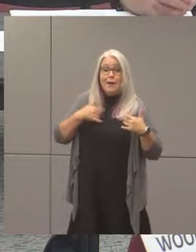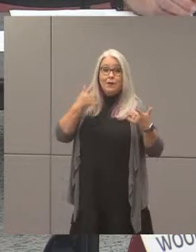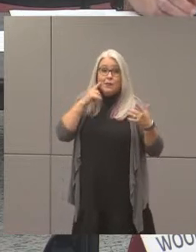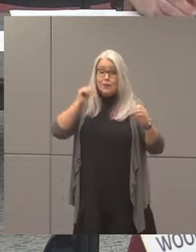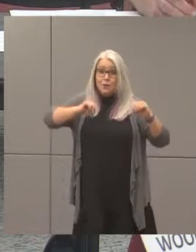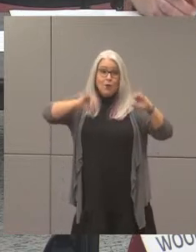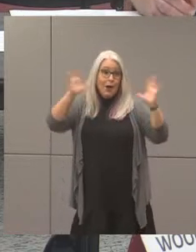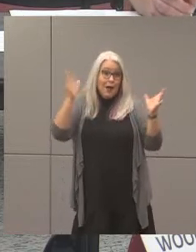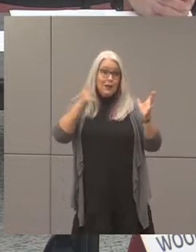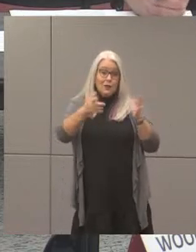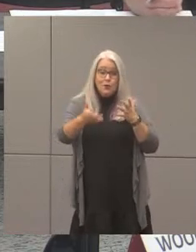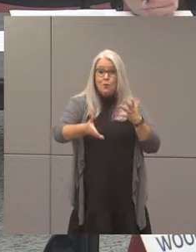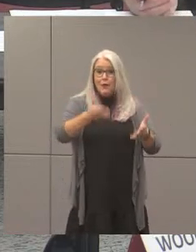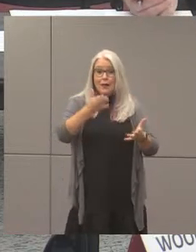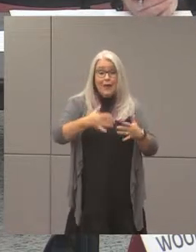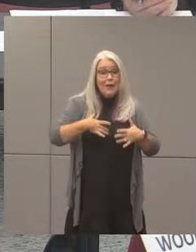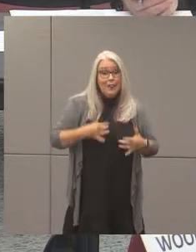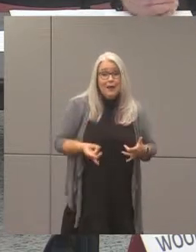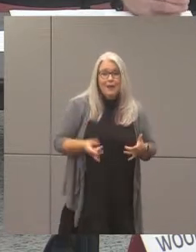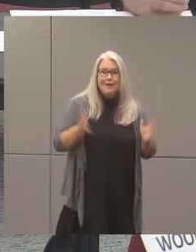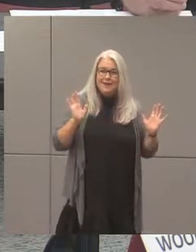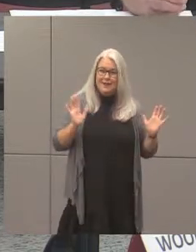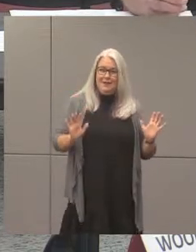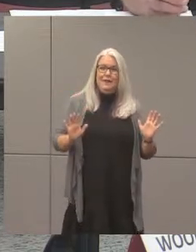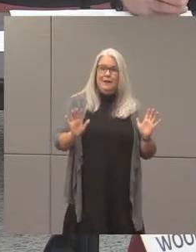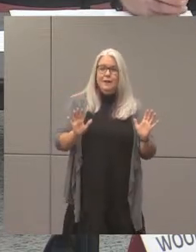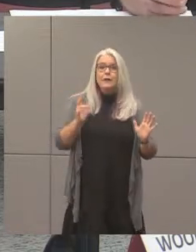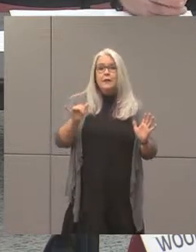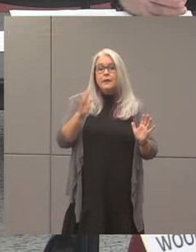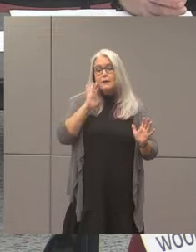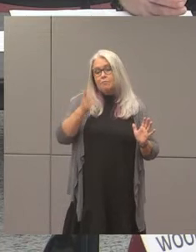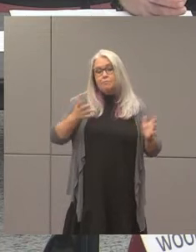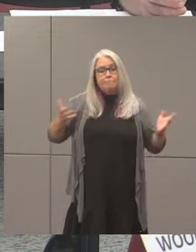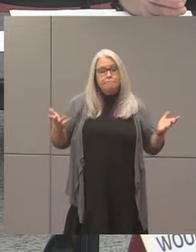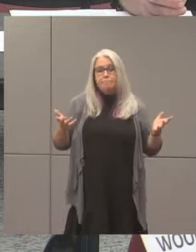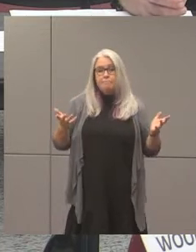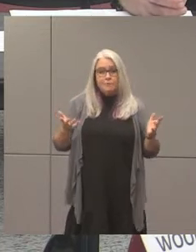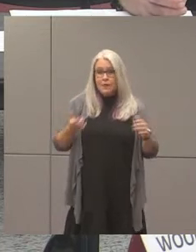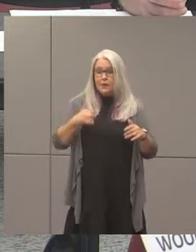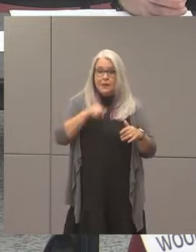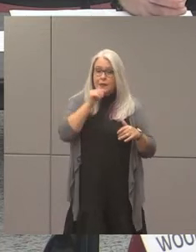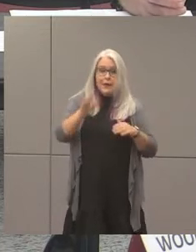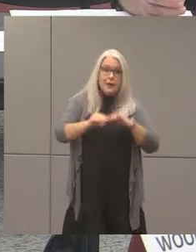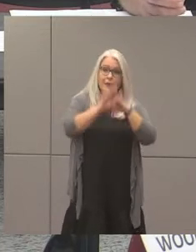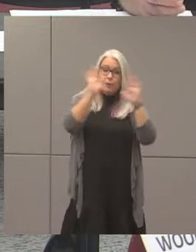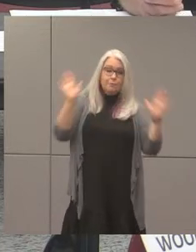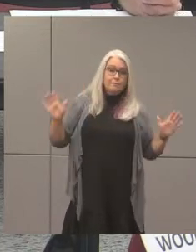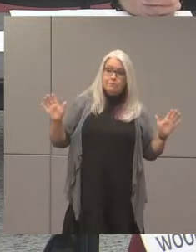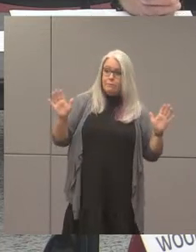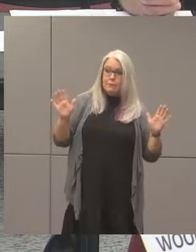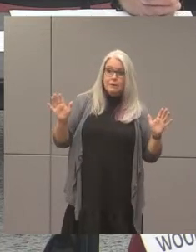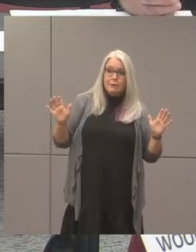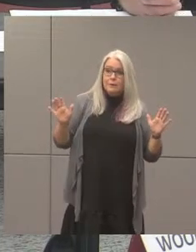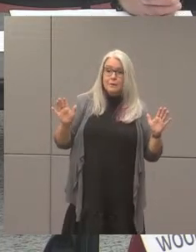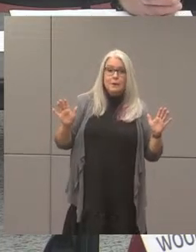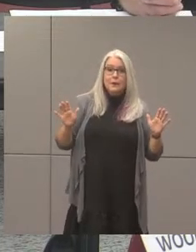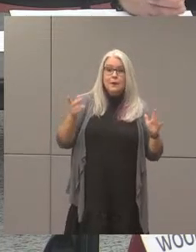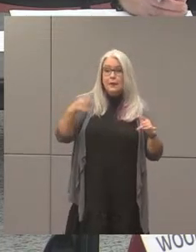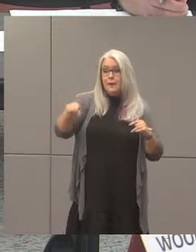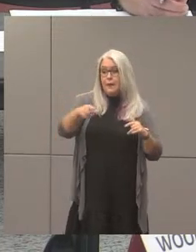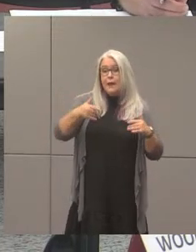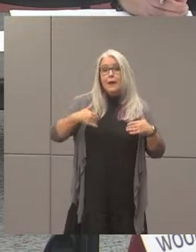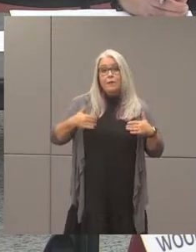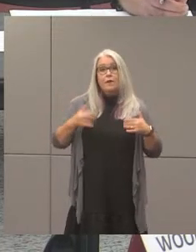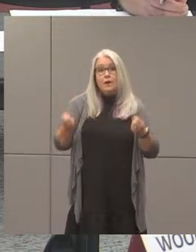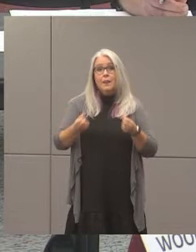like. I mean, so it is what it is. They were not transparent, and they know they have a lot of people over